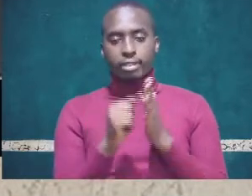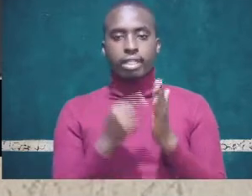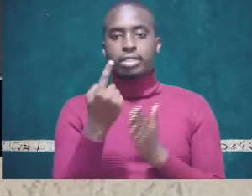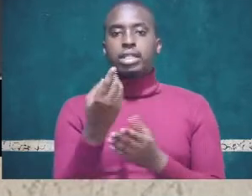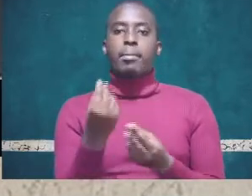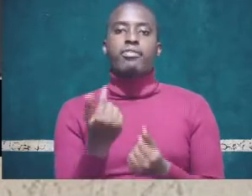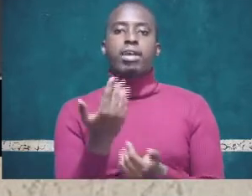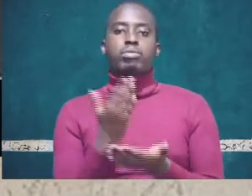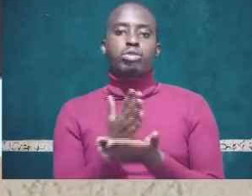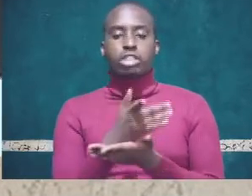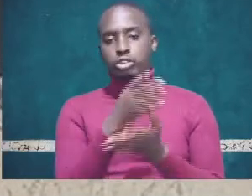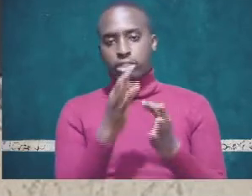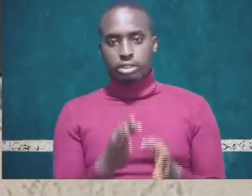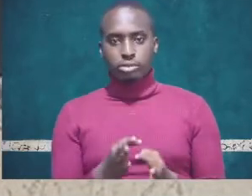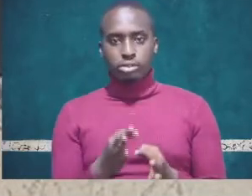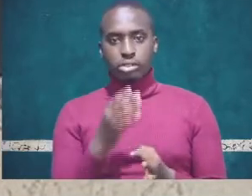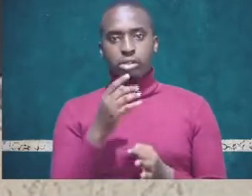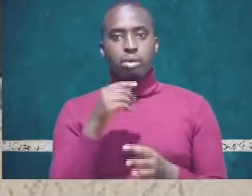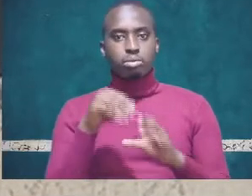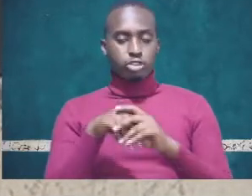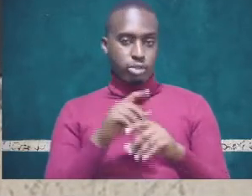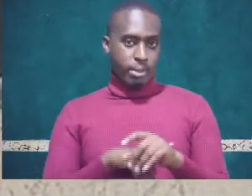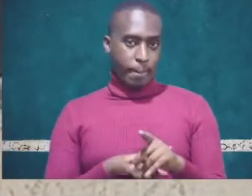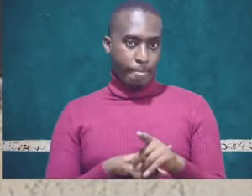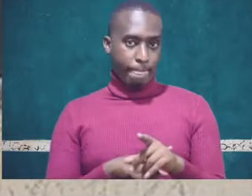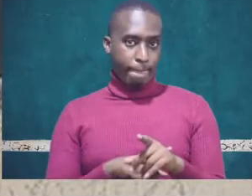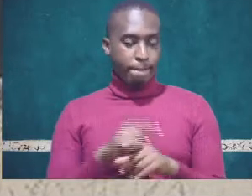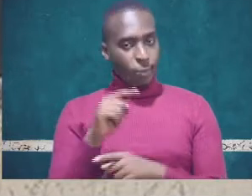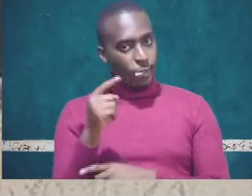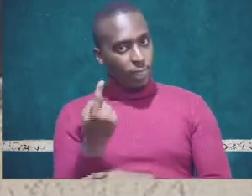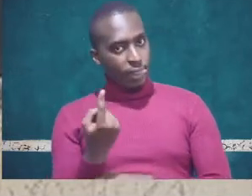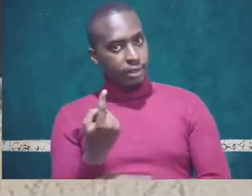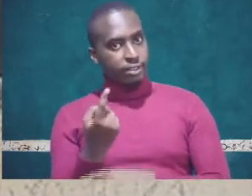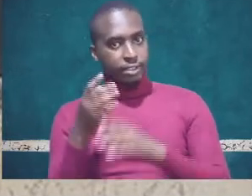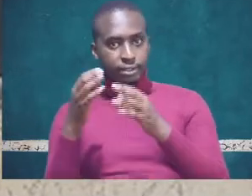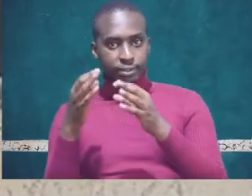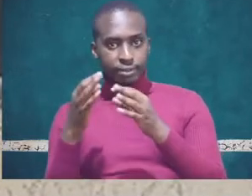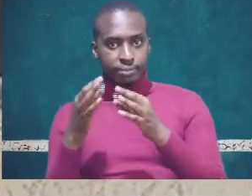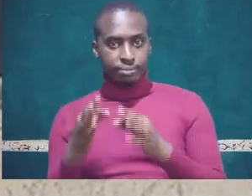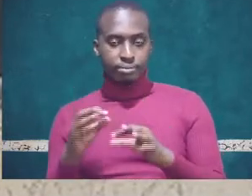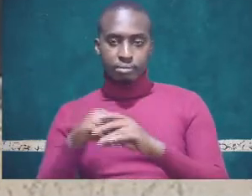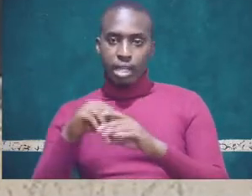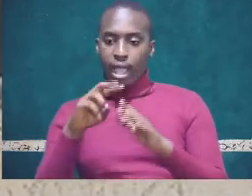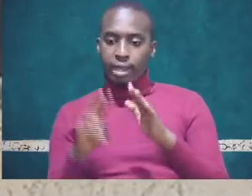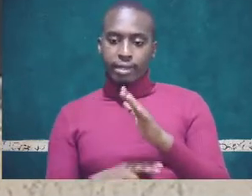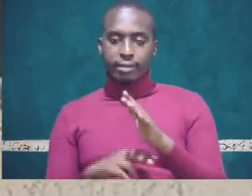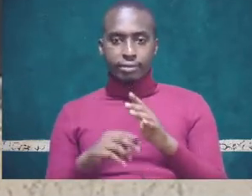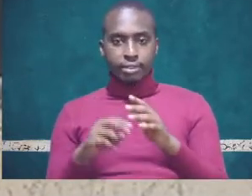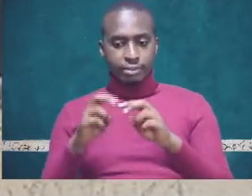is the price of that commodity. So in this case, one factor is put under investigation,